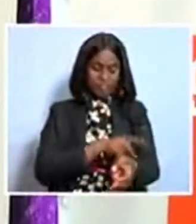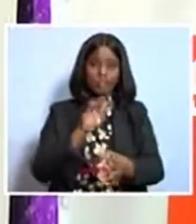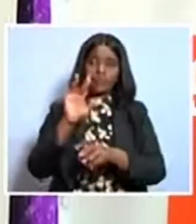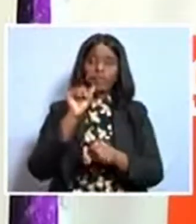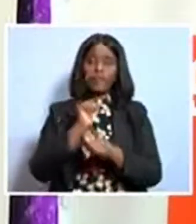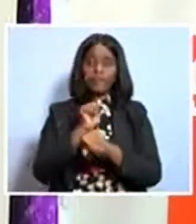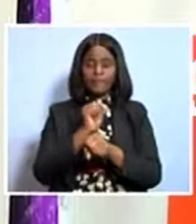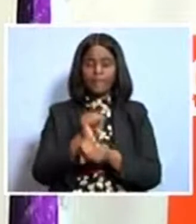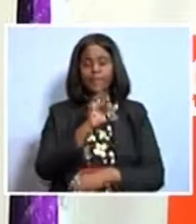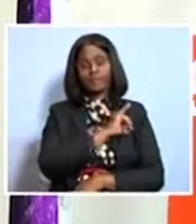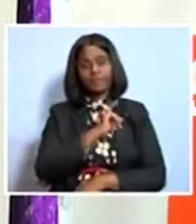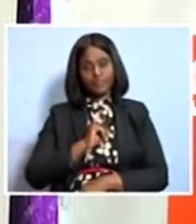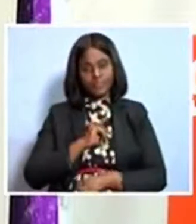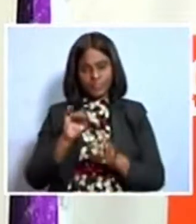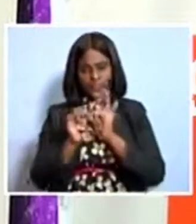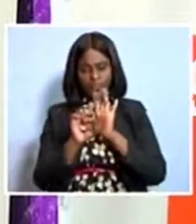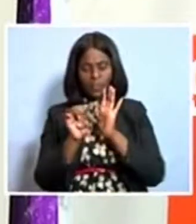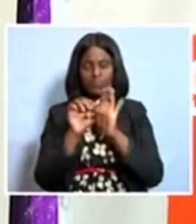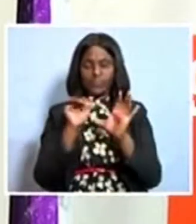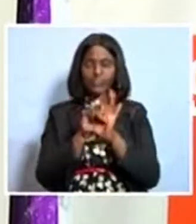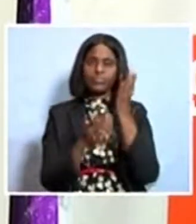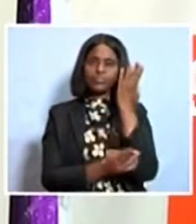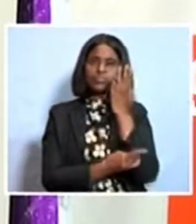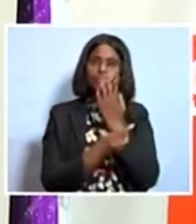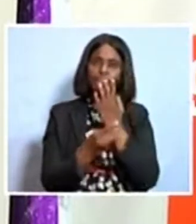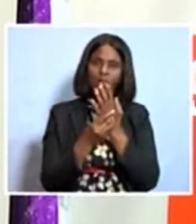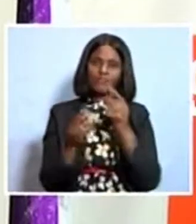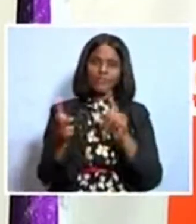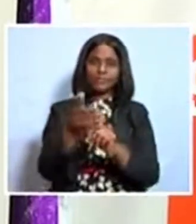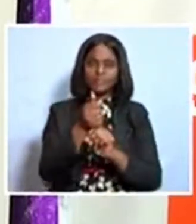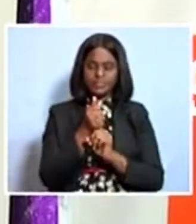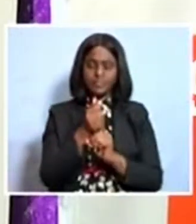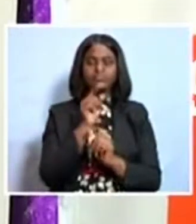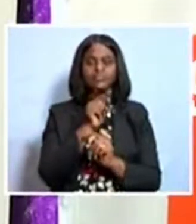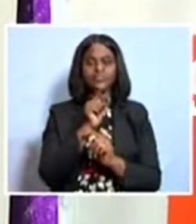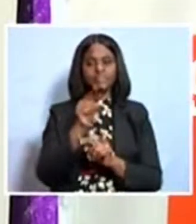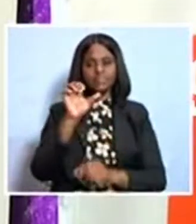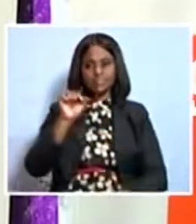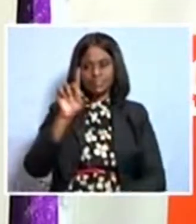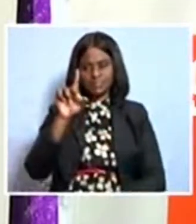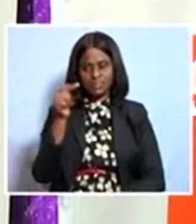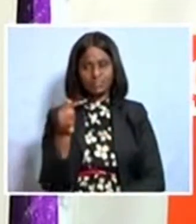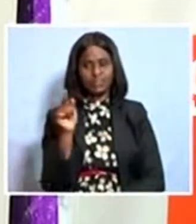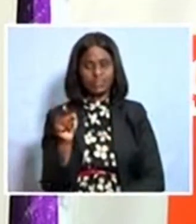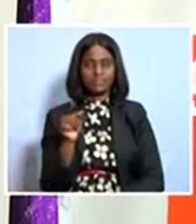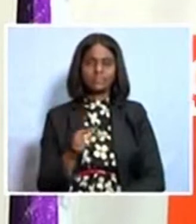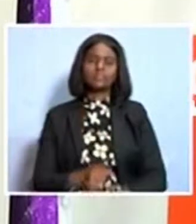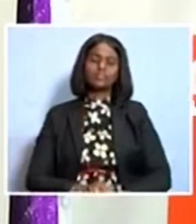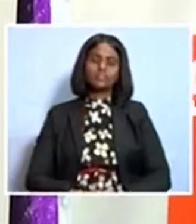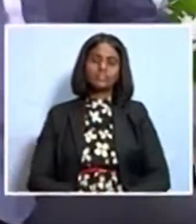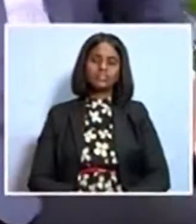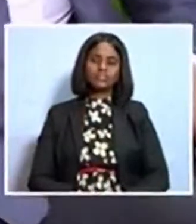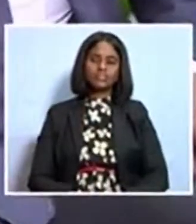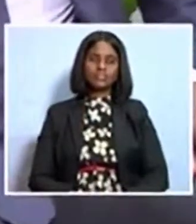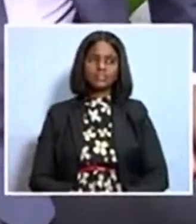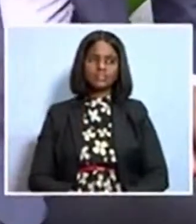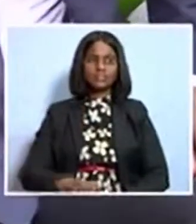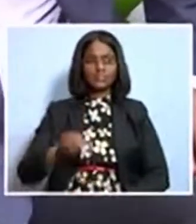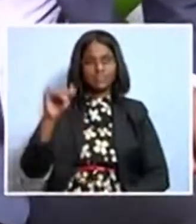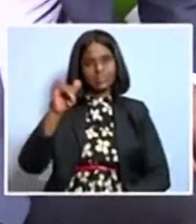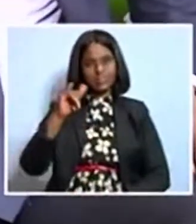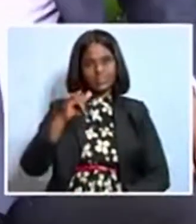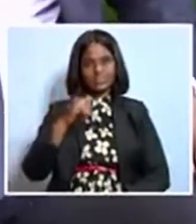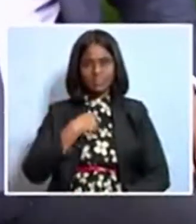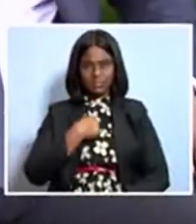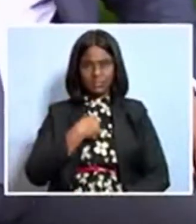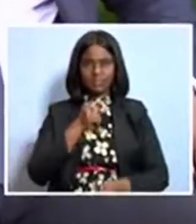of industries in development and achievement of SDG 9? Well, first of all, just